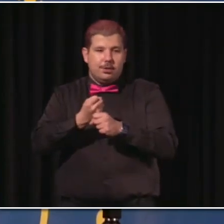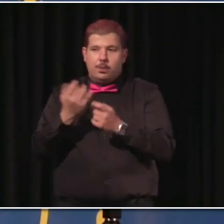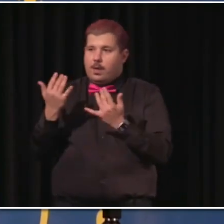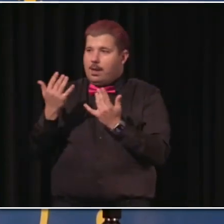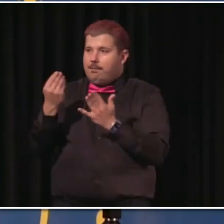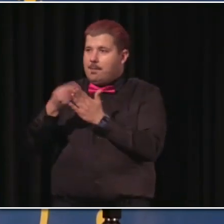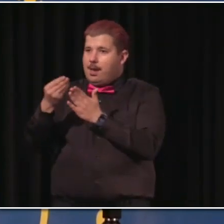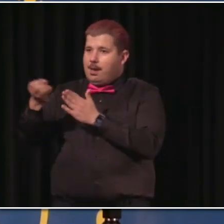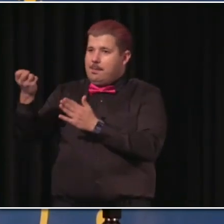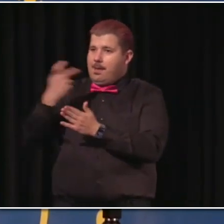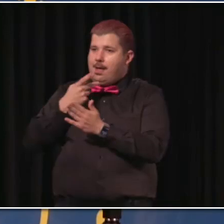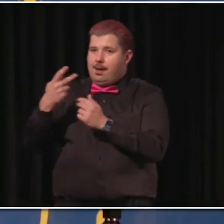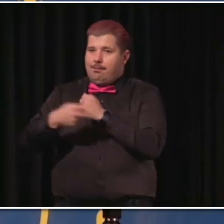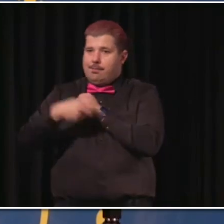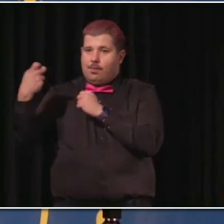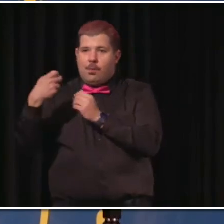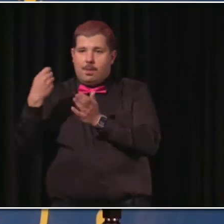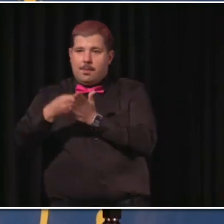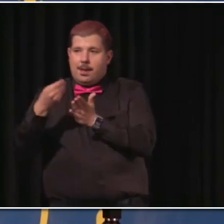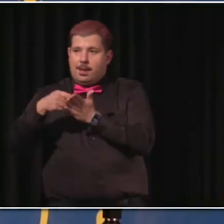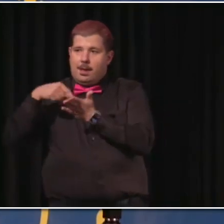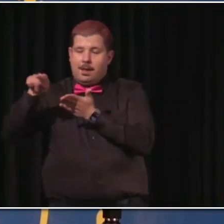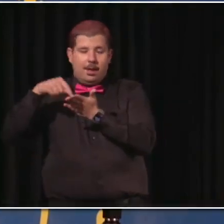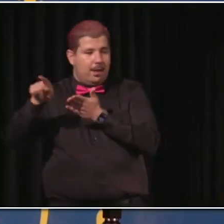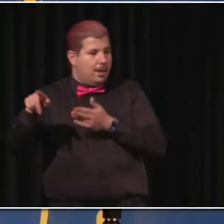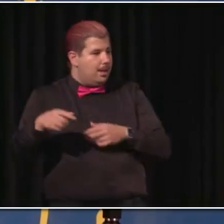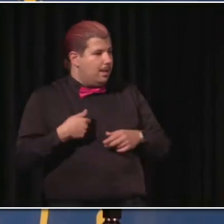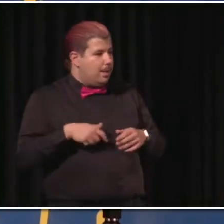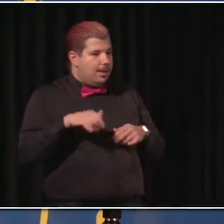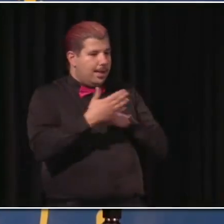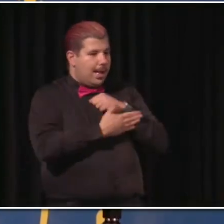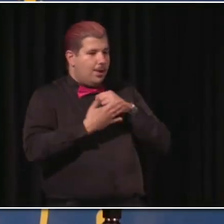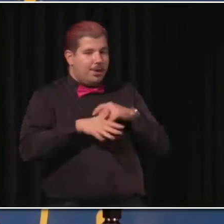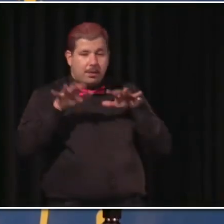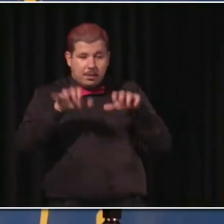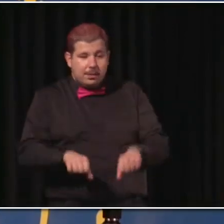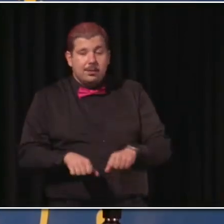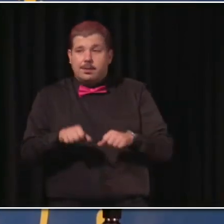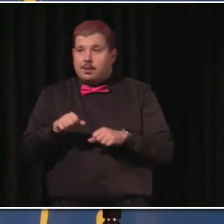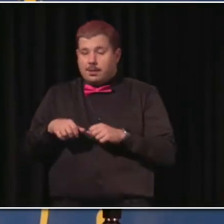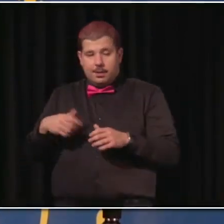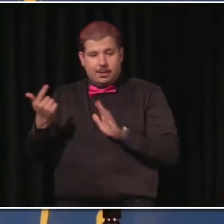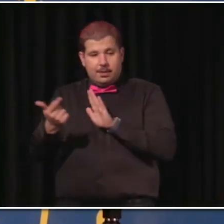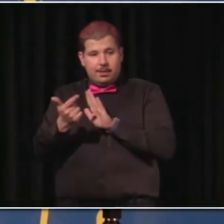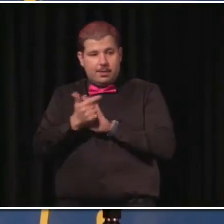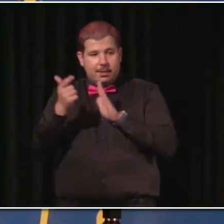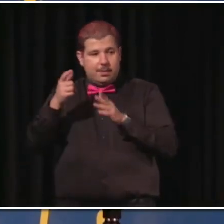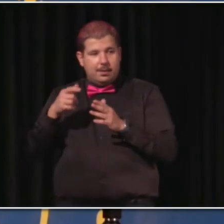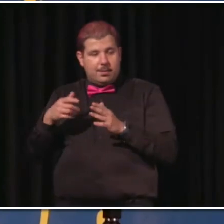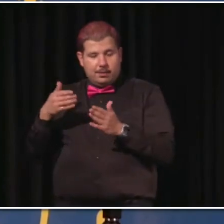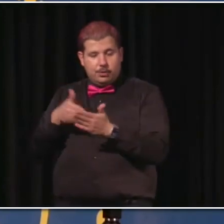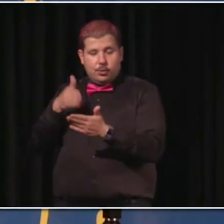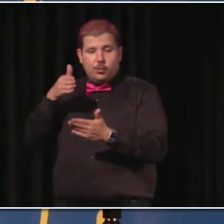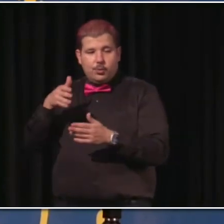in, paid him directly, and took his employer to court for the rest.